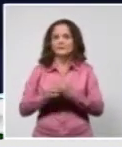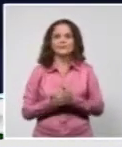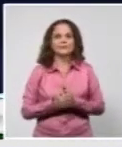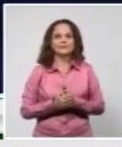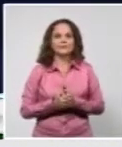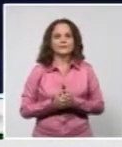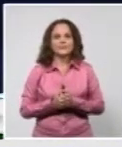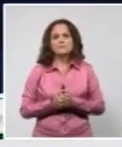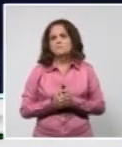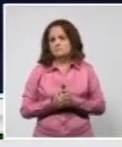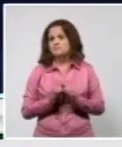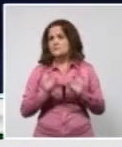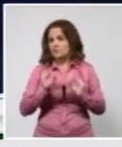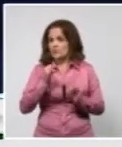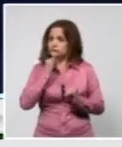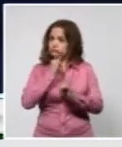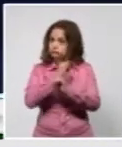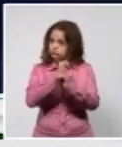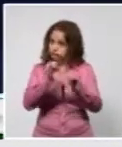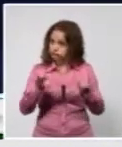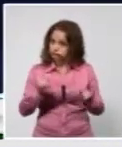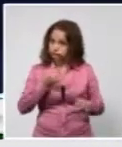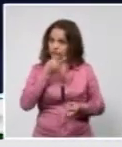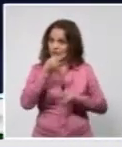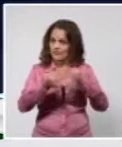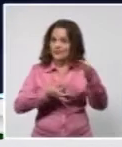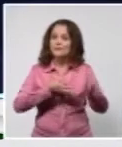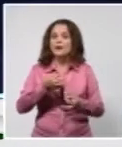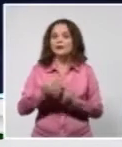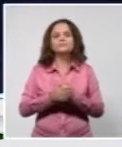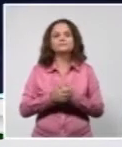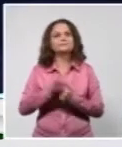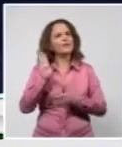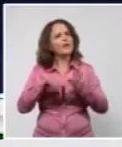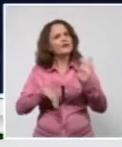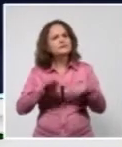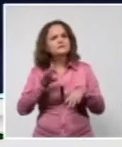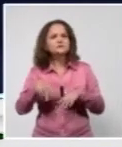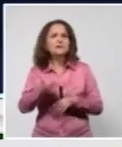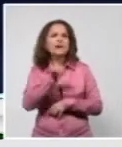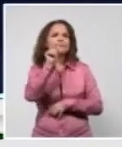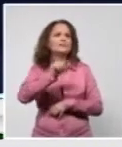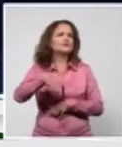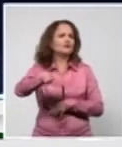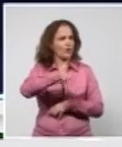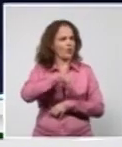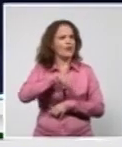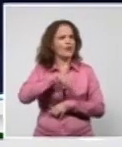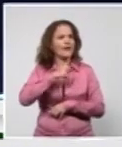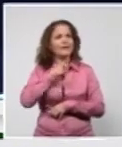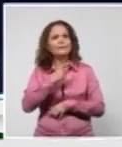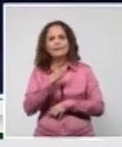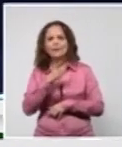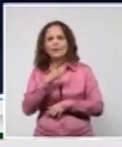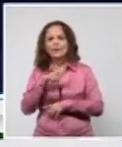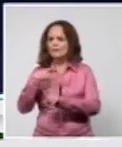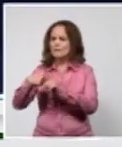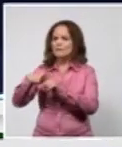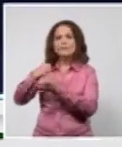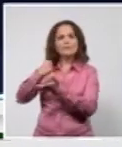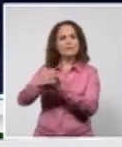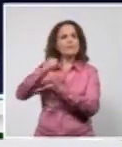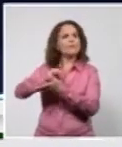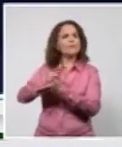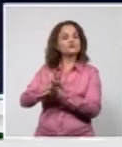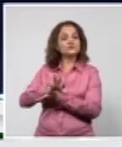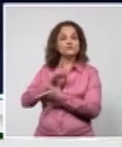This is a characteristic of the disease that makes difficult its control. By age groups, 9